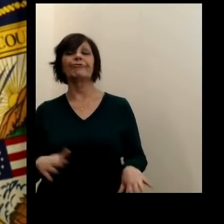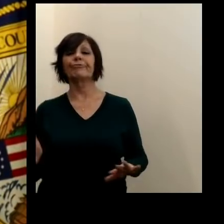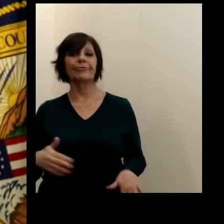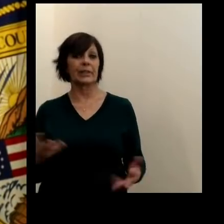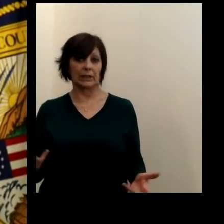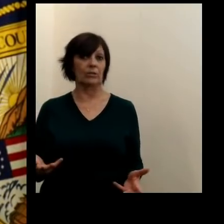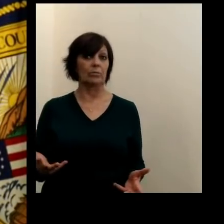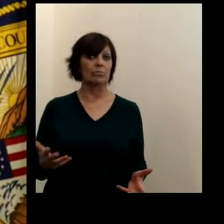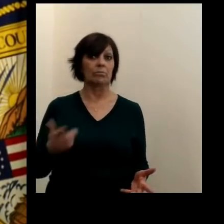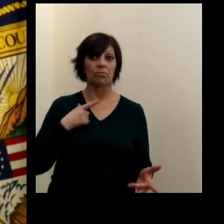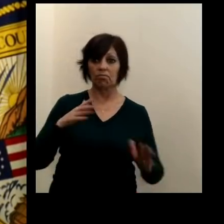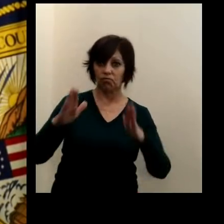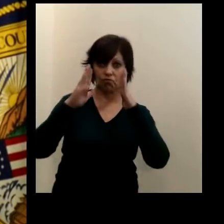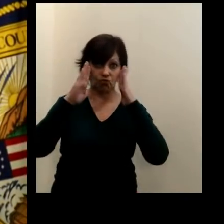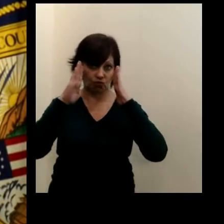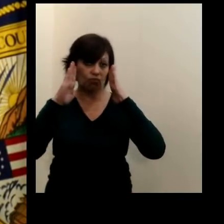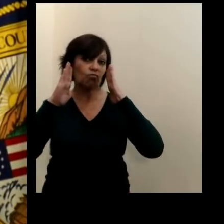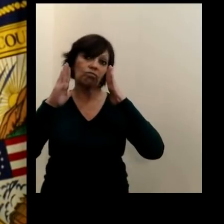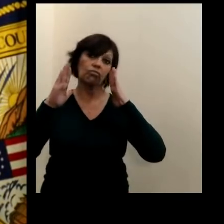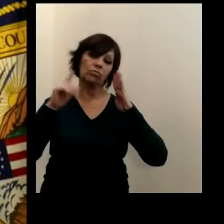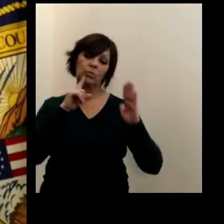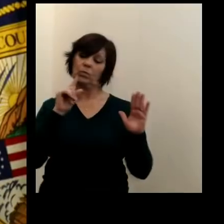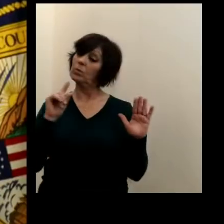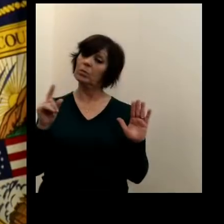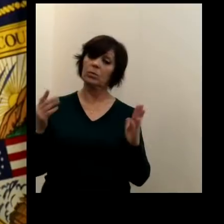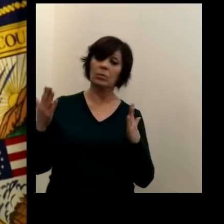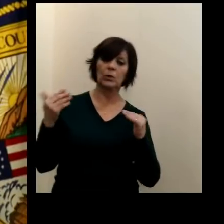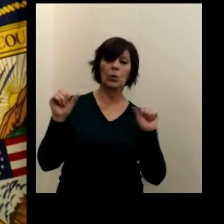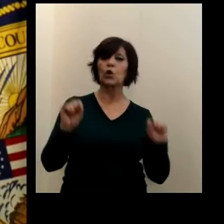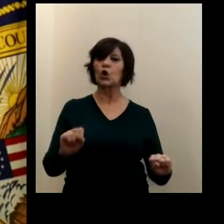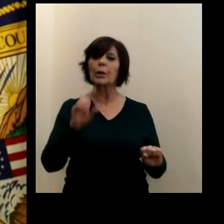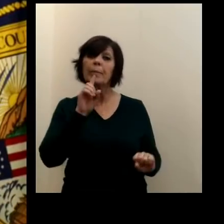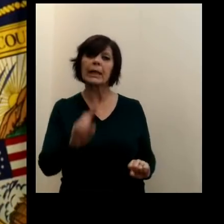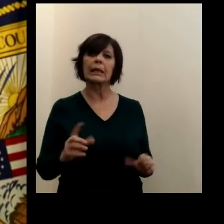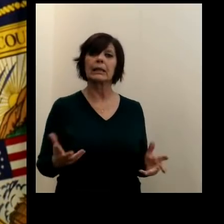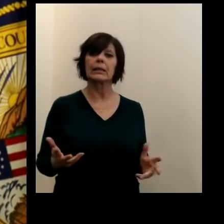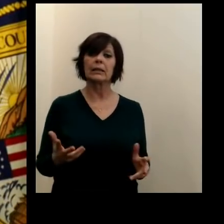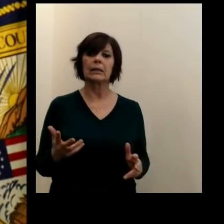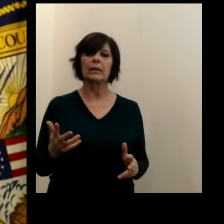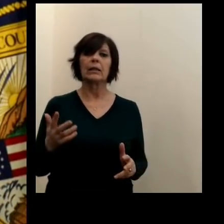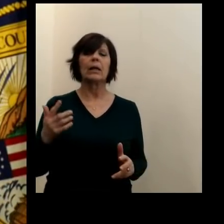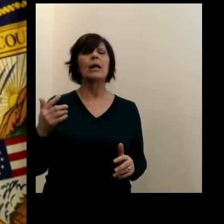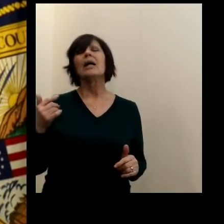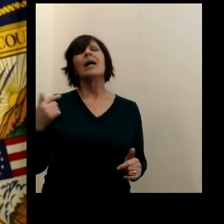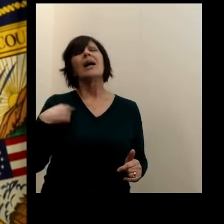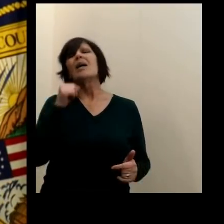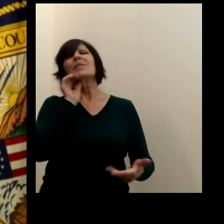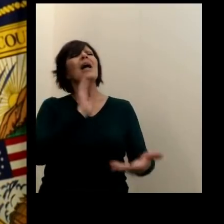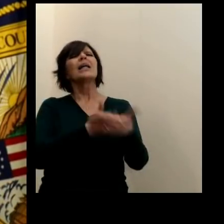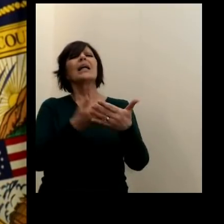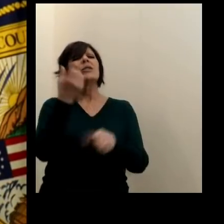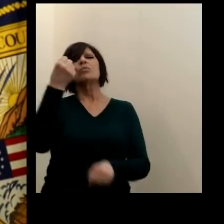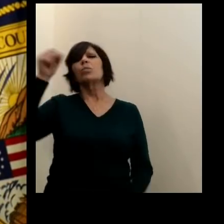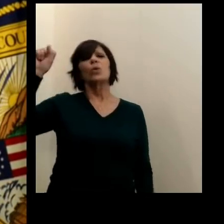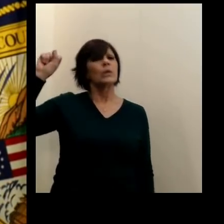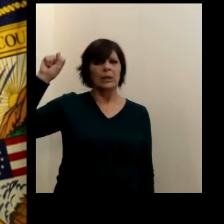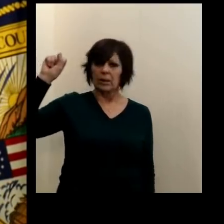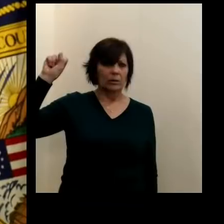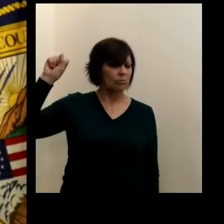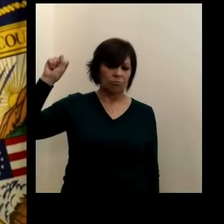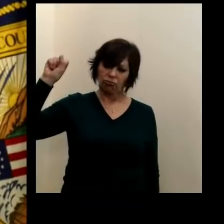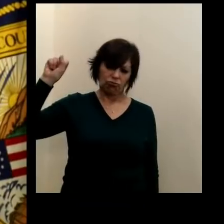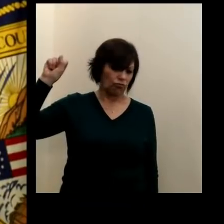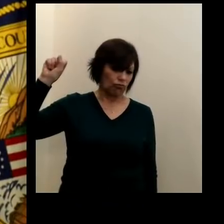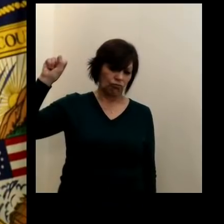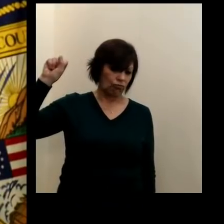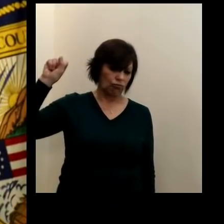state capital, we do anticipate that there could be protests. I've always said I'm not against protests. You have a First Amendment